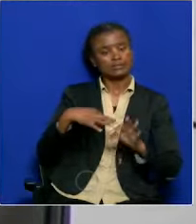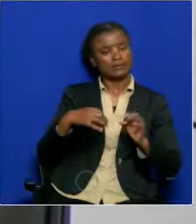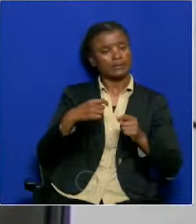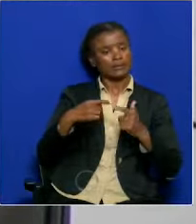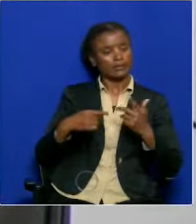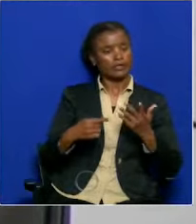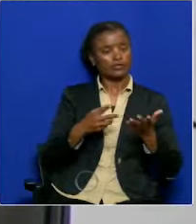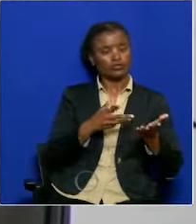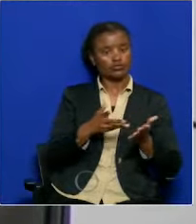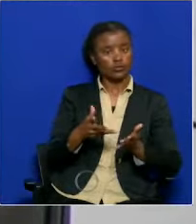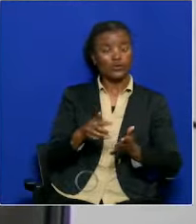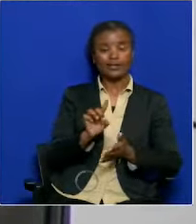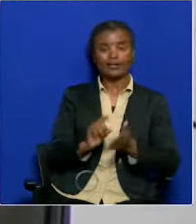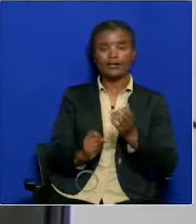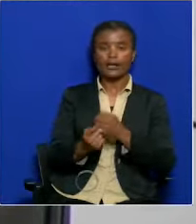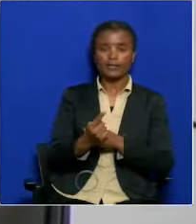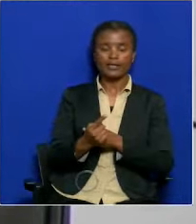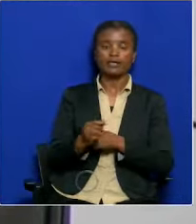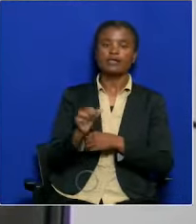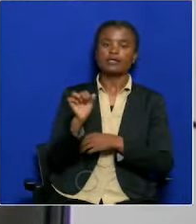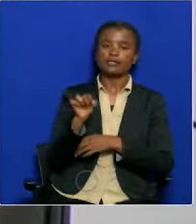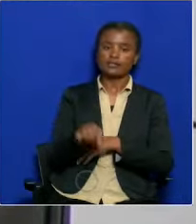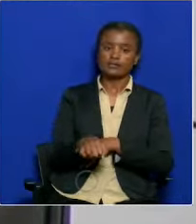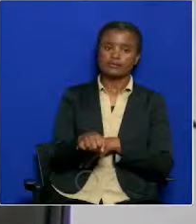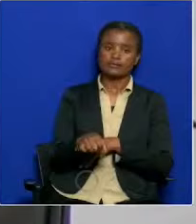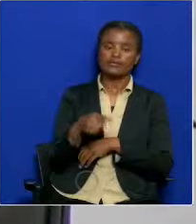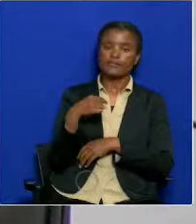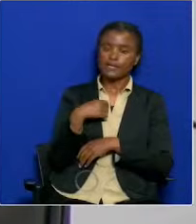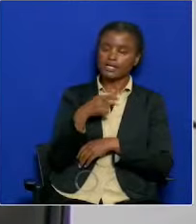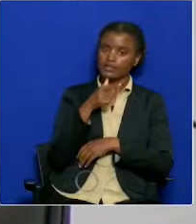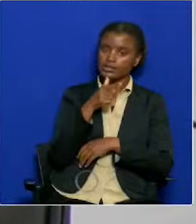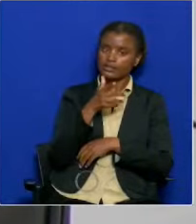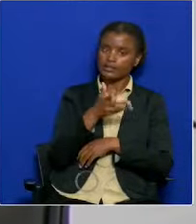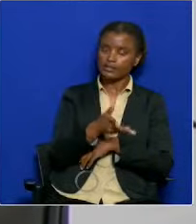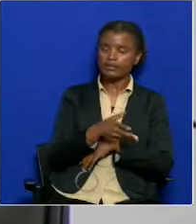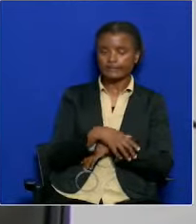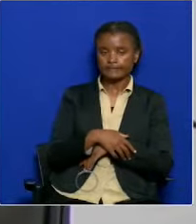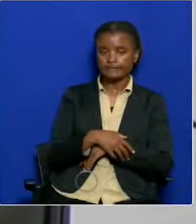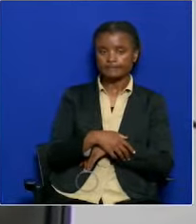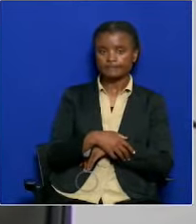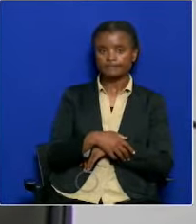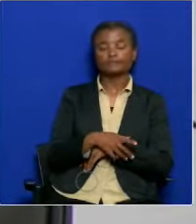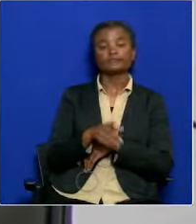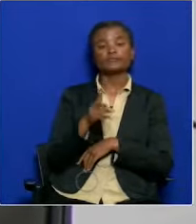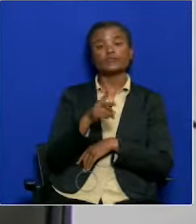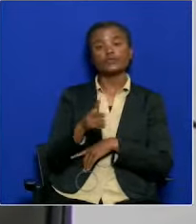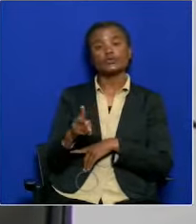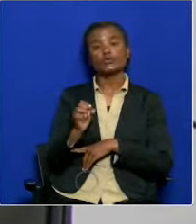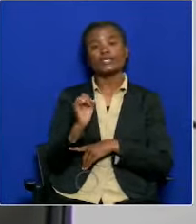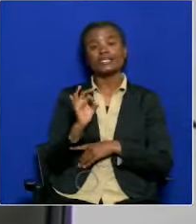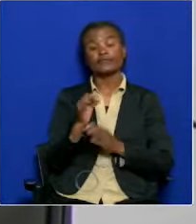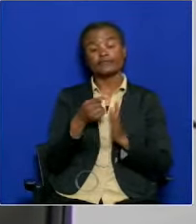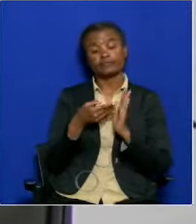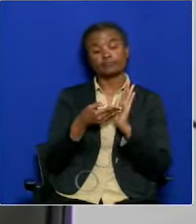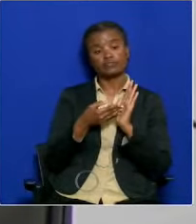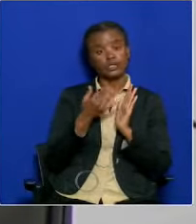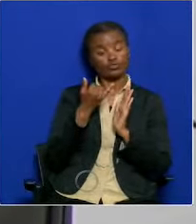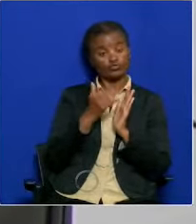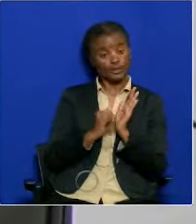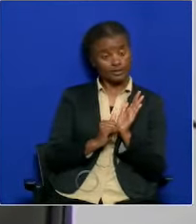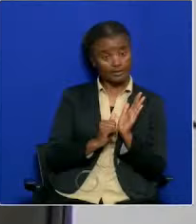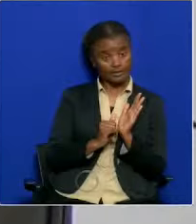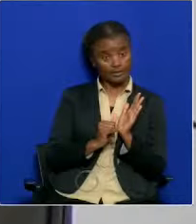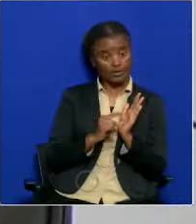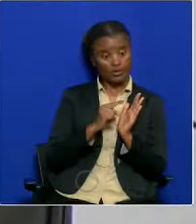But yes, I was conveying that. And if you can check from there, it took long for